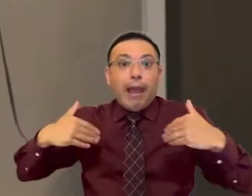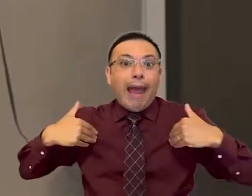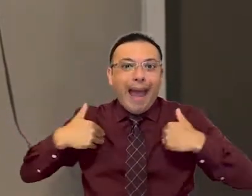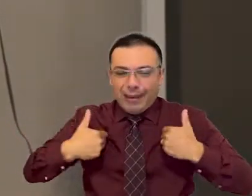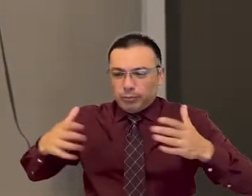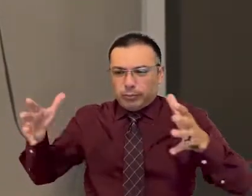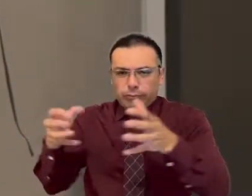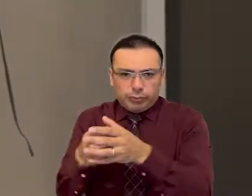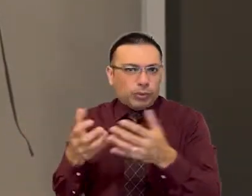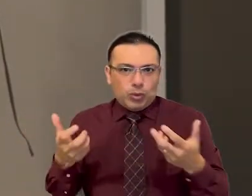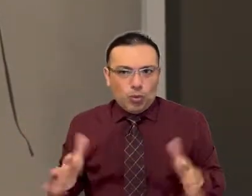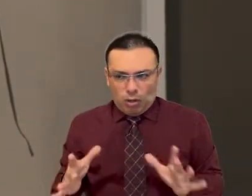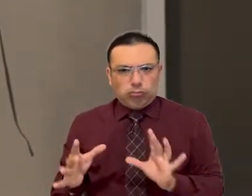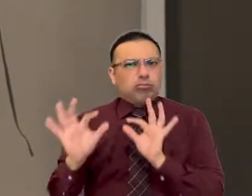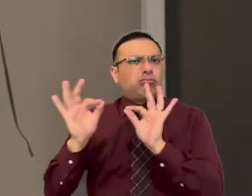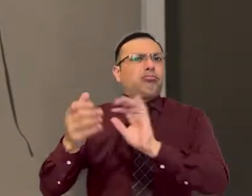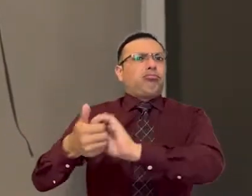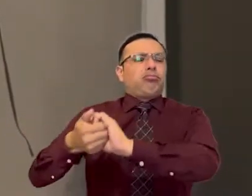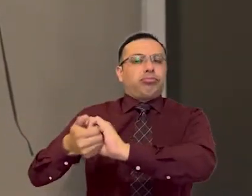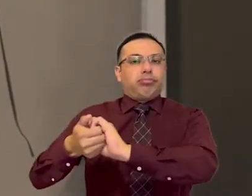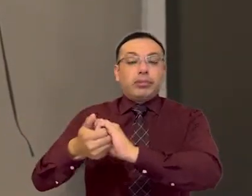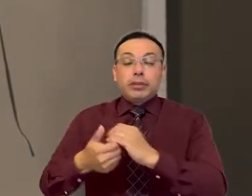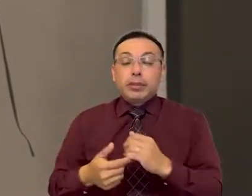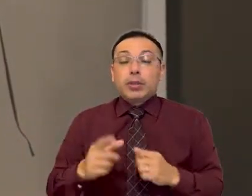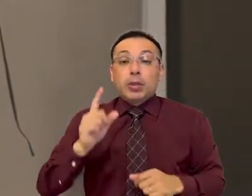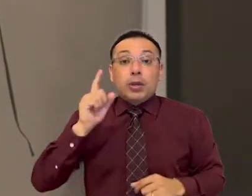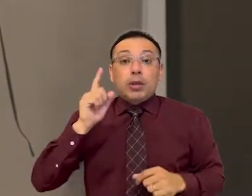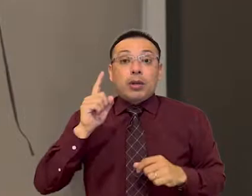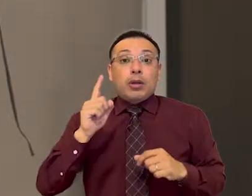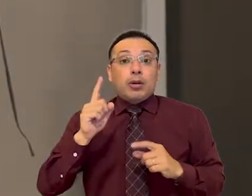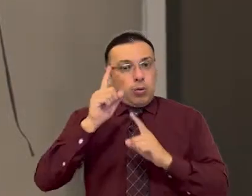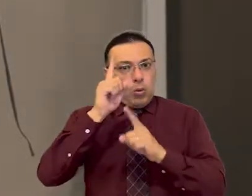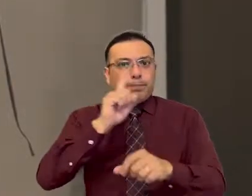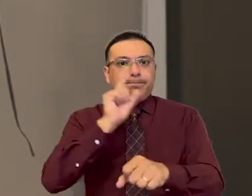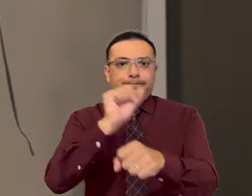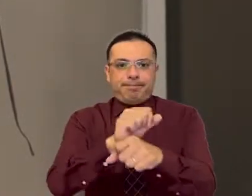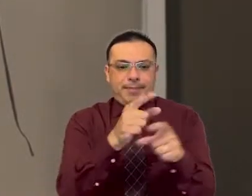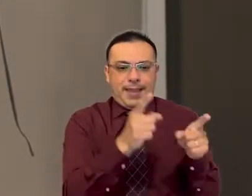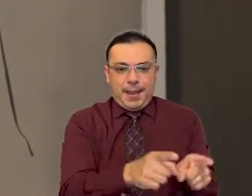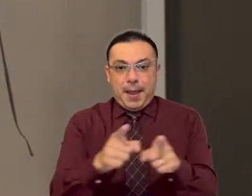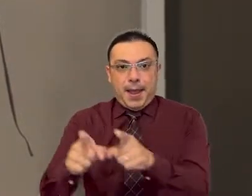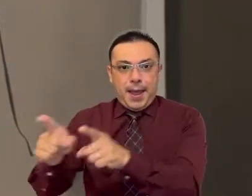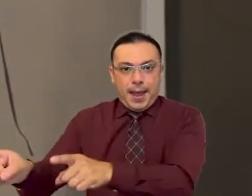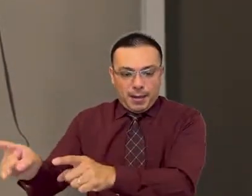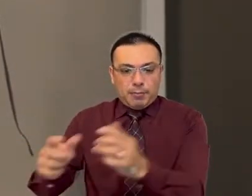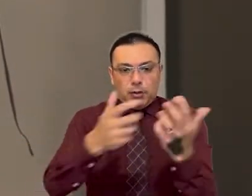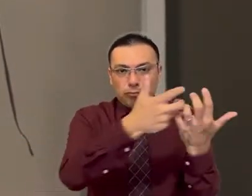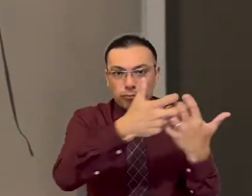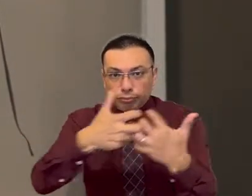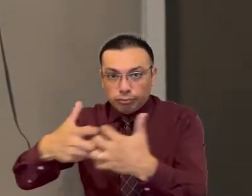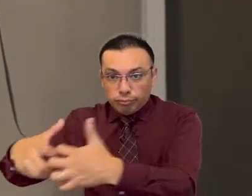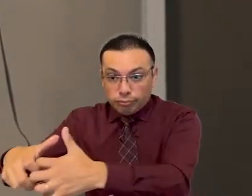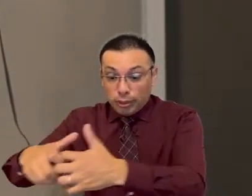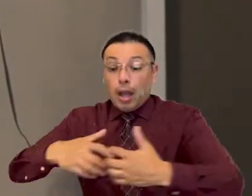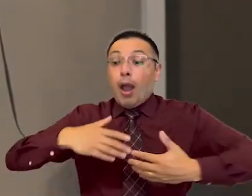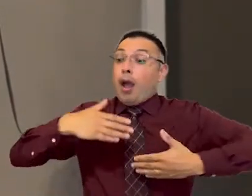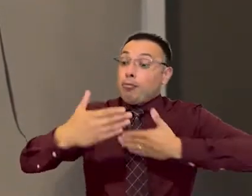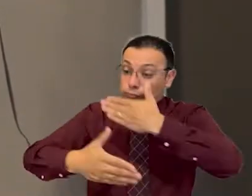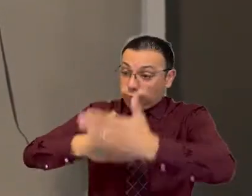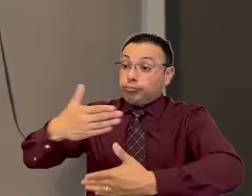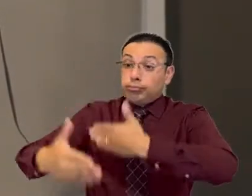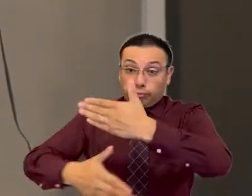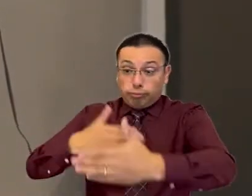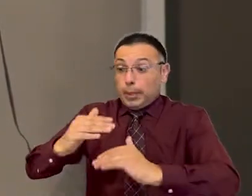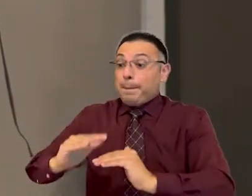to make this happen and see that there's a forward path towards the responsible development